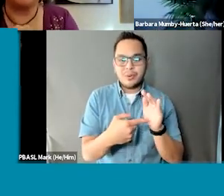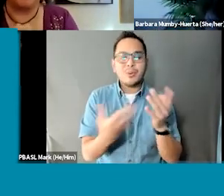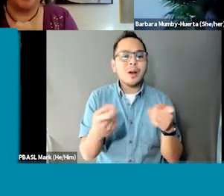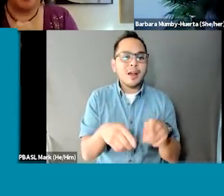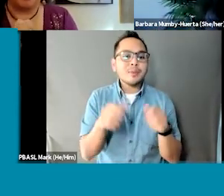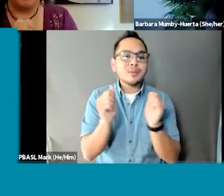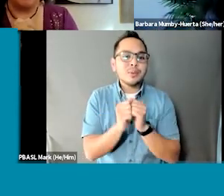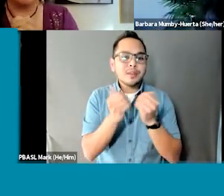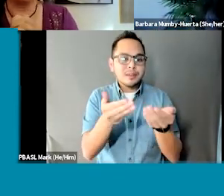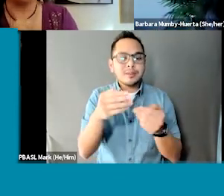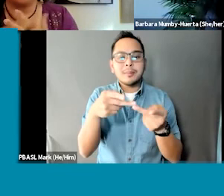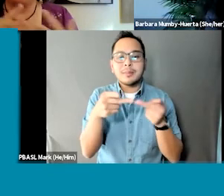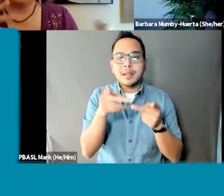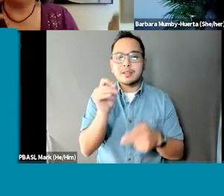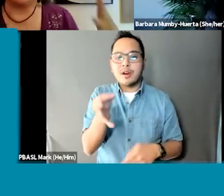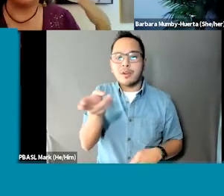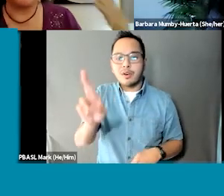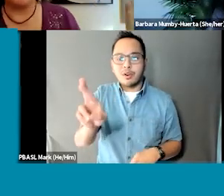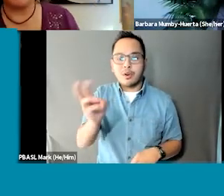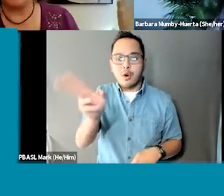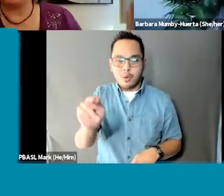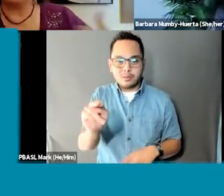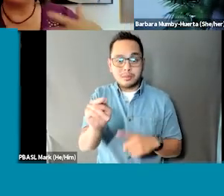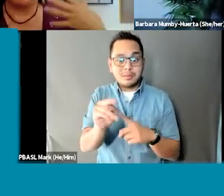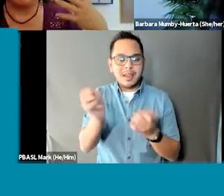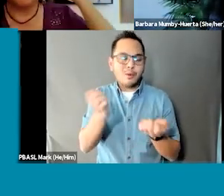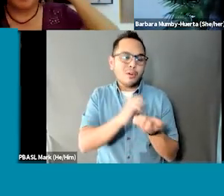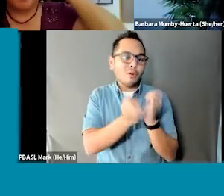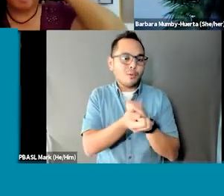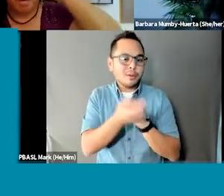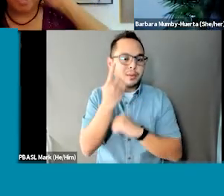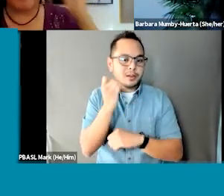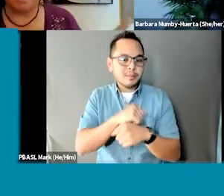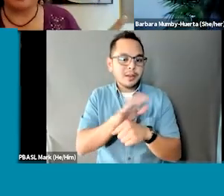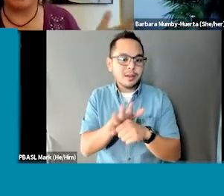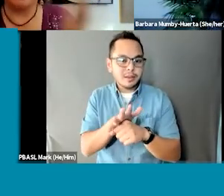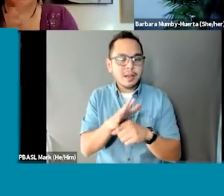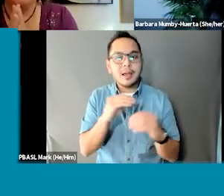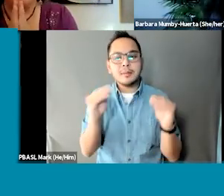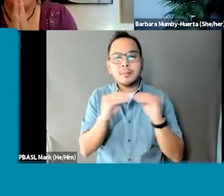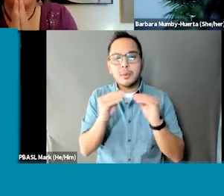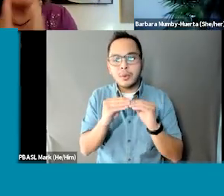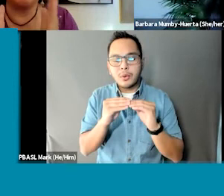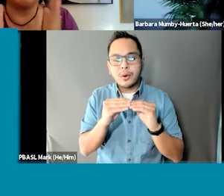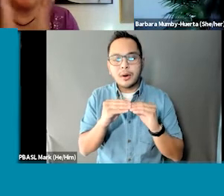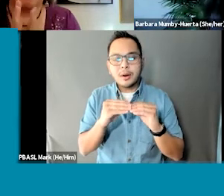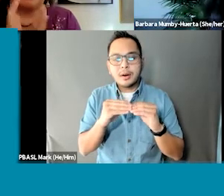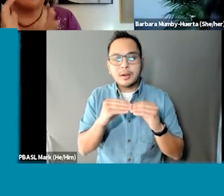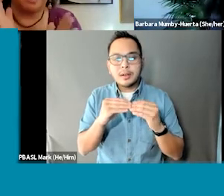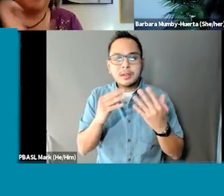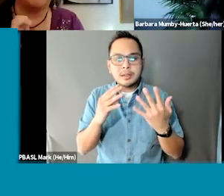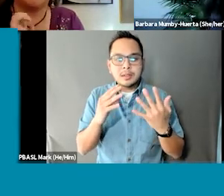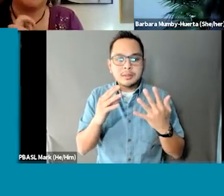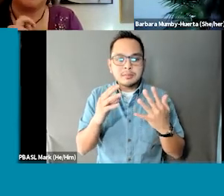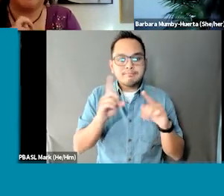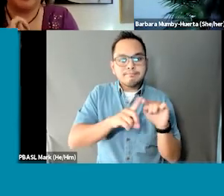with A Place of Our Own. And it's evolving because of the pandemic and because we have more capacity. But this is a program